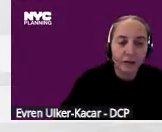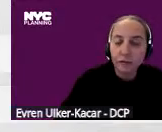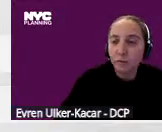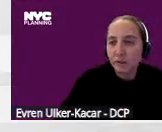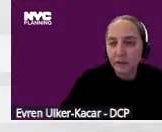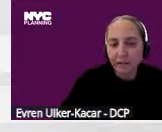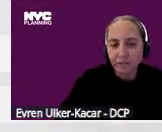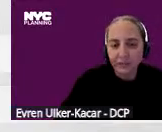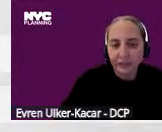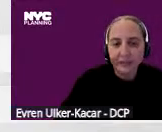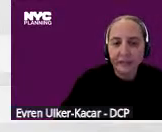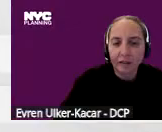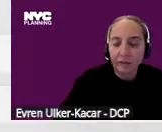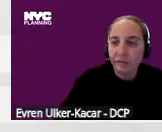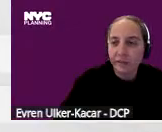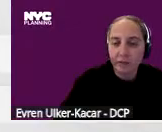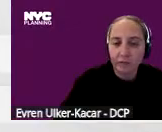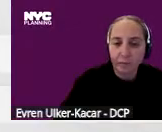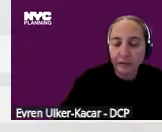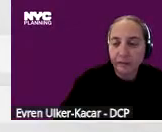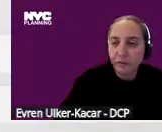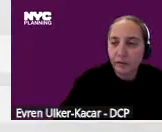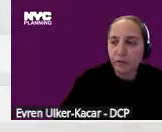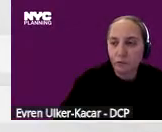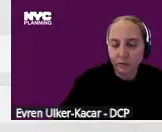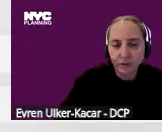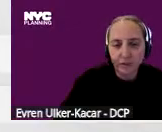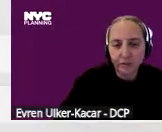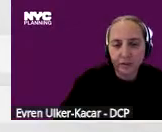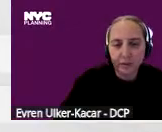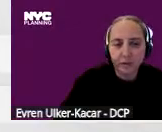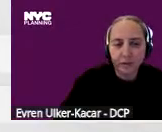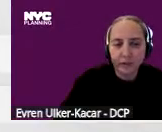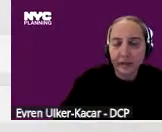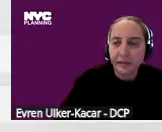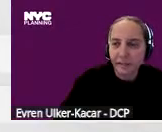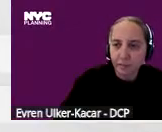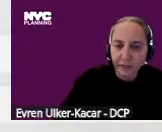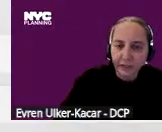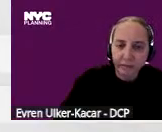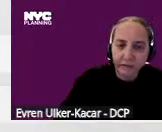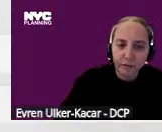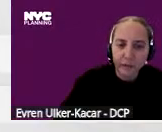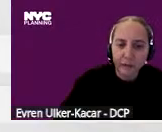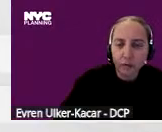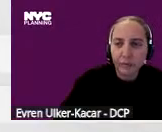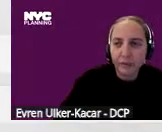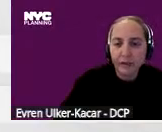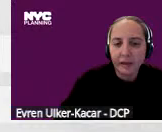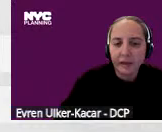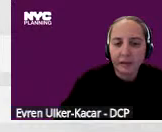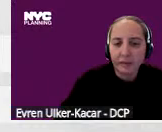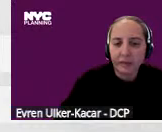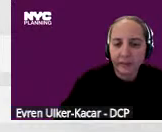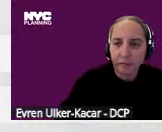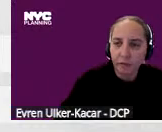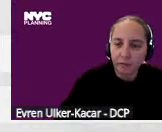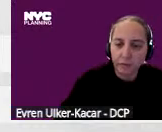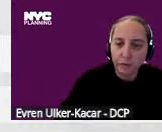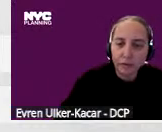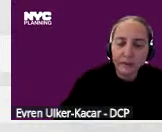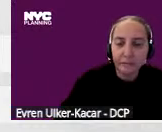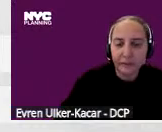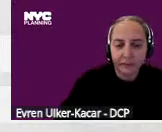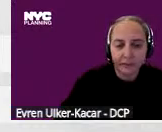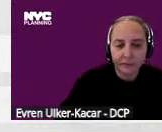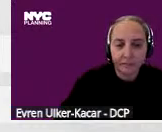I also want to emphasize that we will hear from everyone who wishes to speak today, and this meeting will remain open until we have heard from